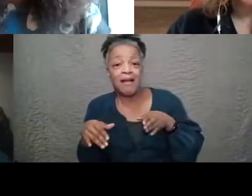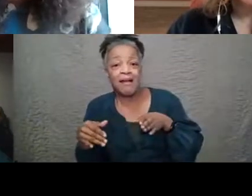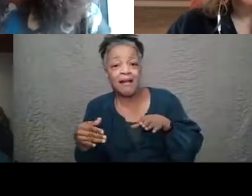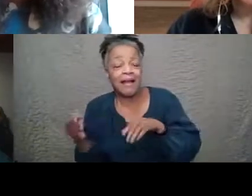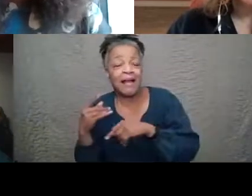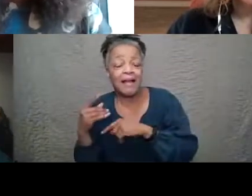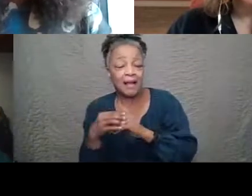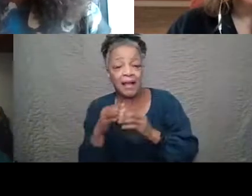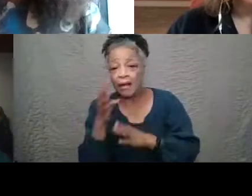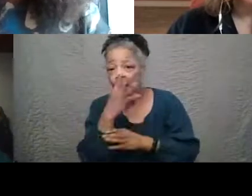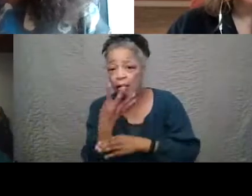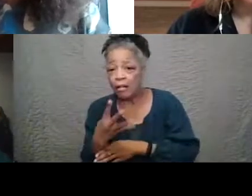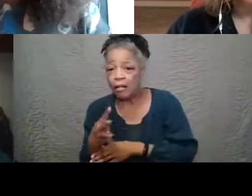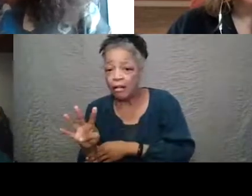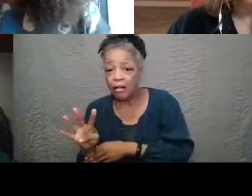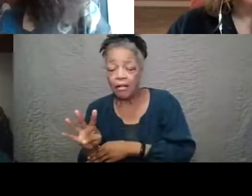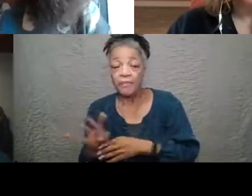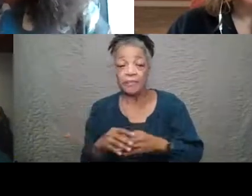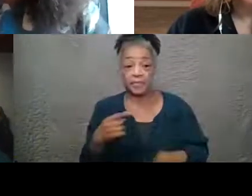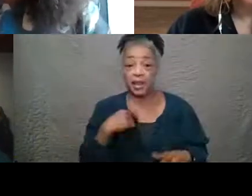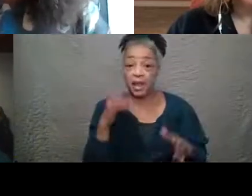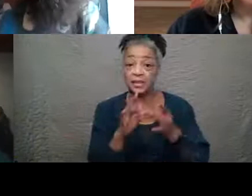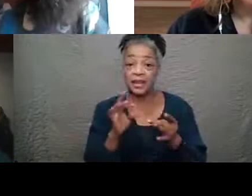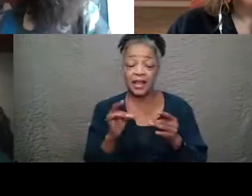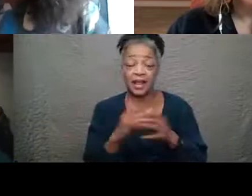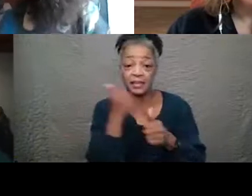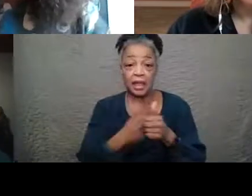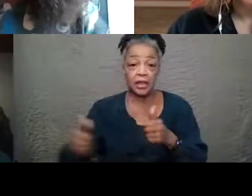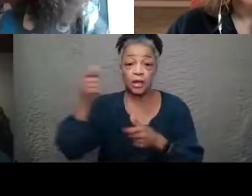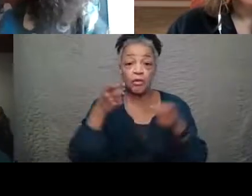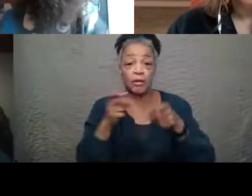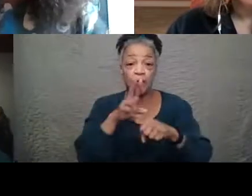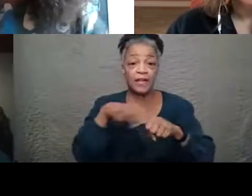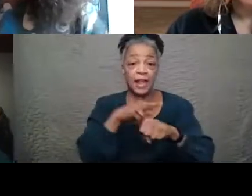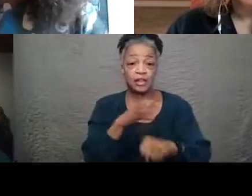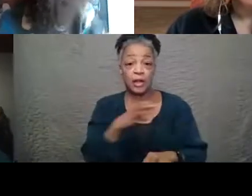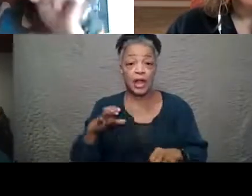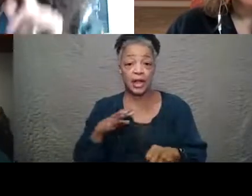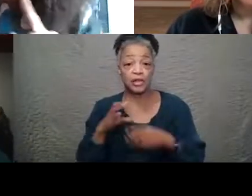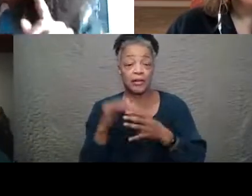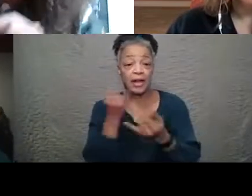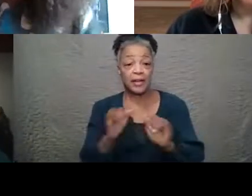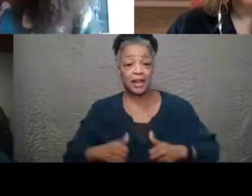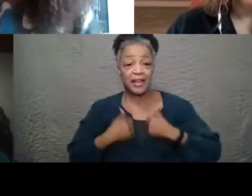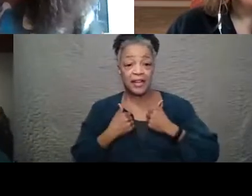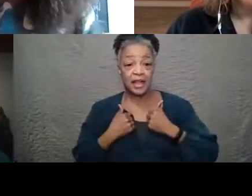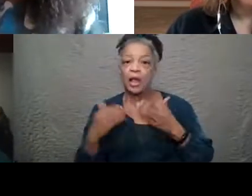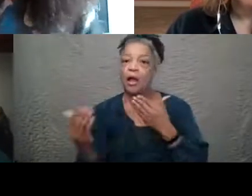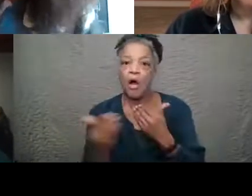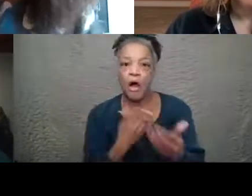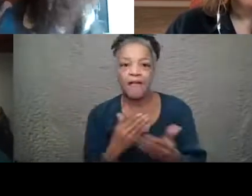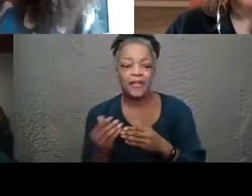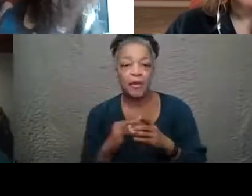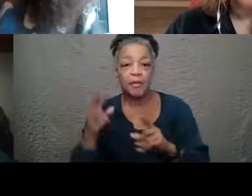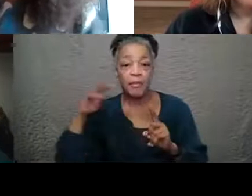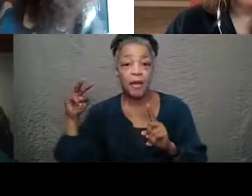it. And I say that as executive director of the National Council on Independent Living, although the views and opinions